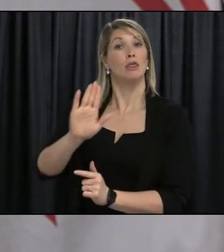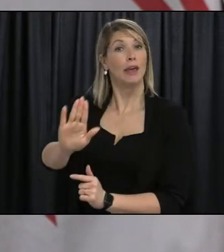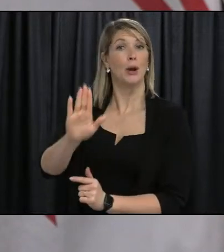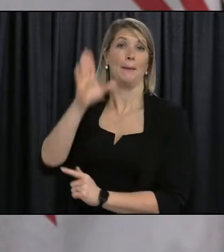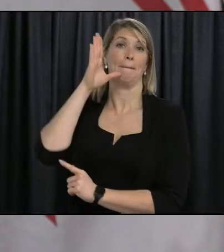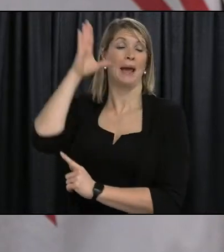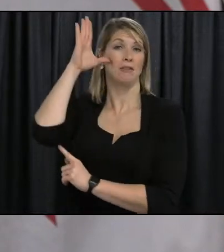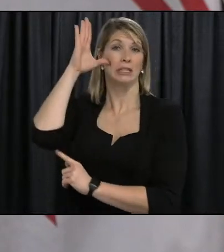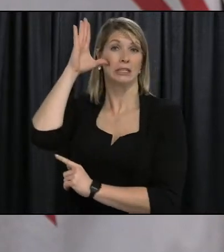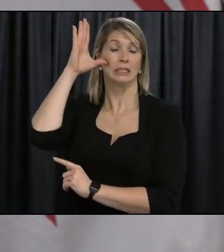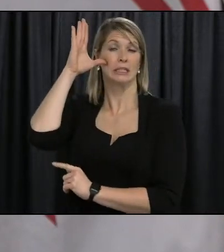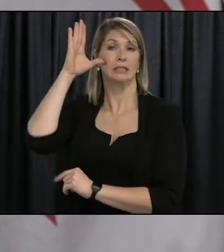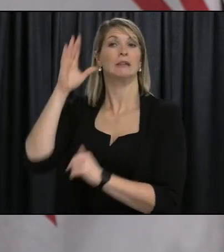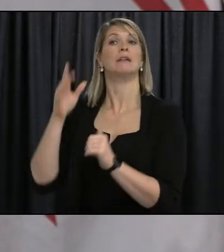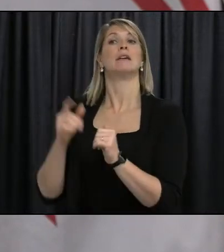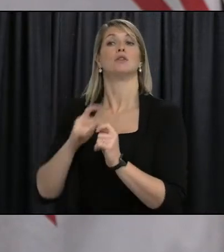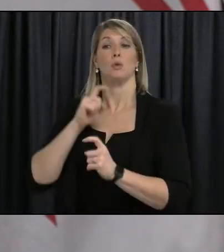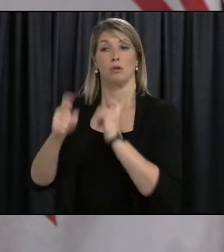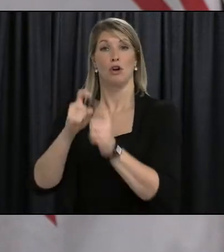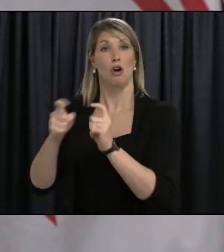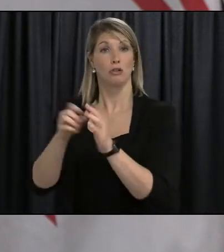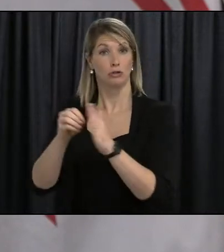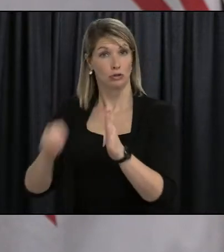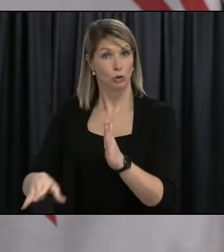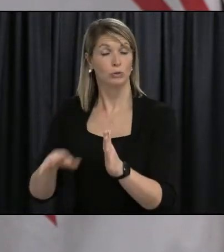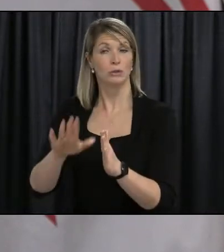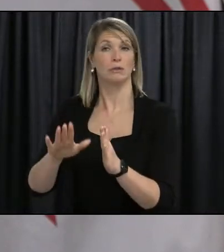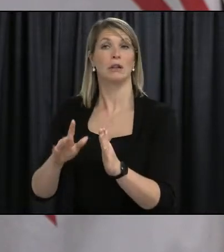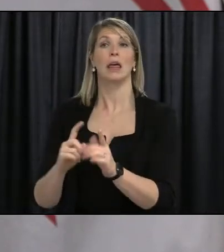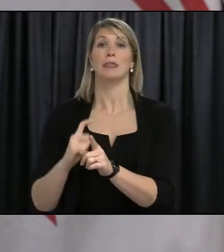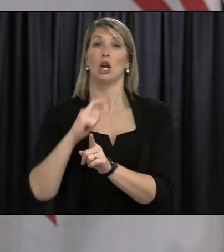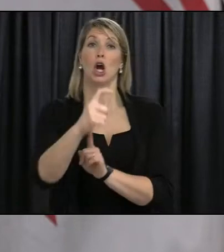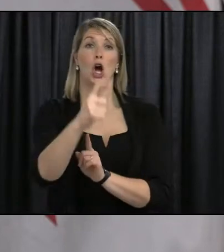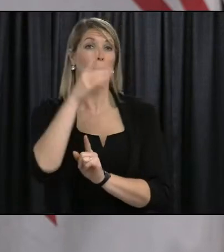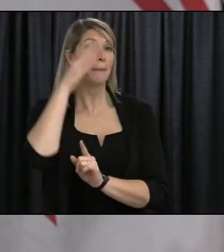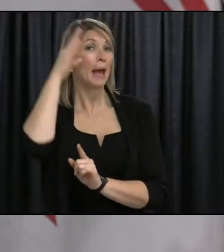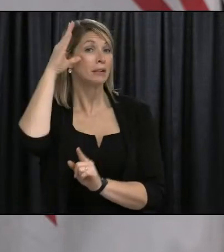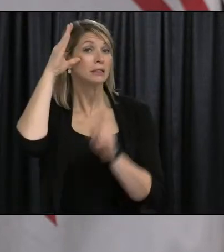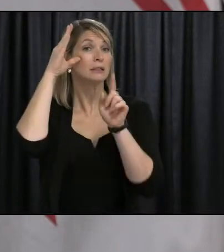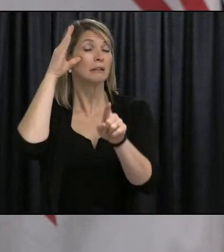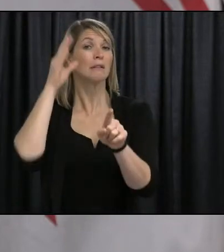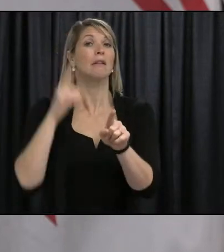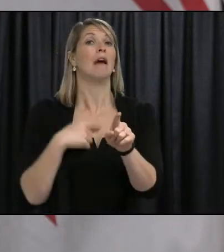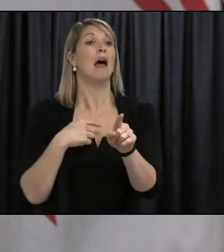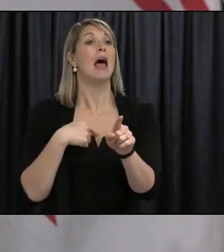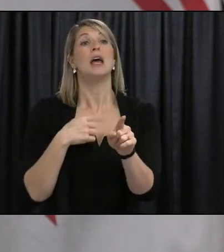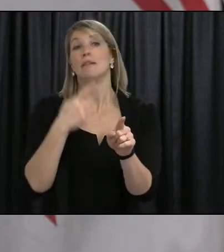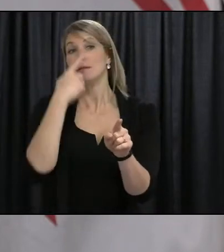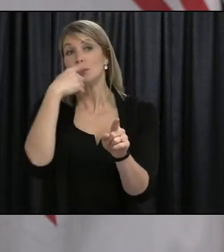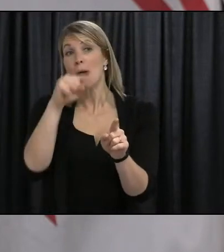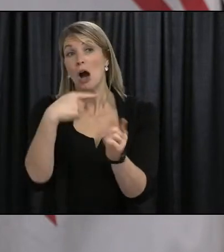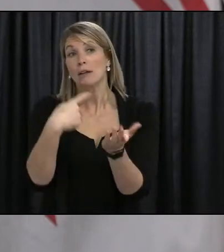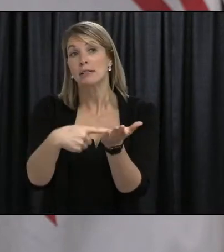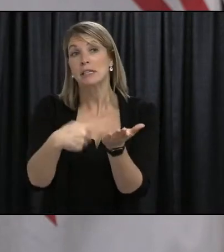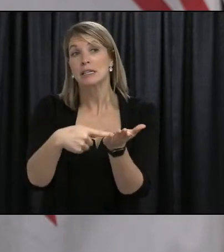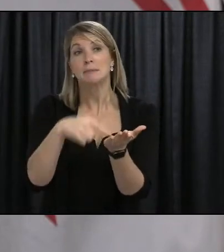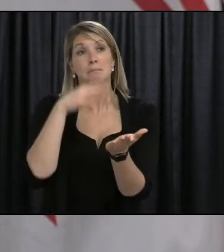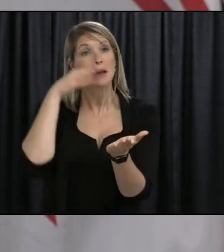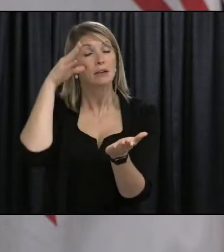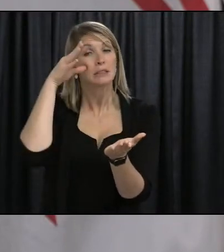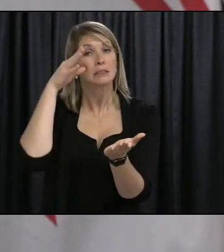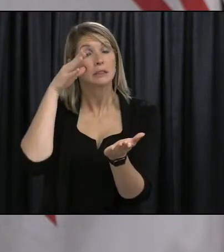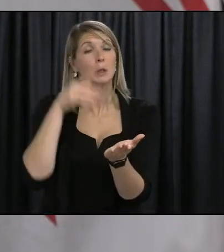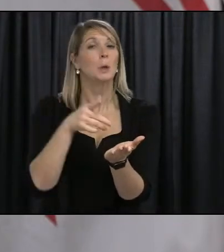of the parents, and if they have permission from the parents to discuss the case with a teacher who may have